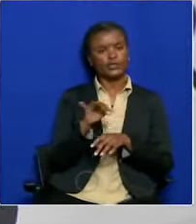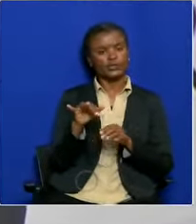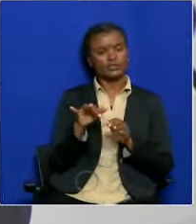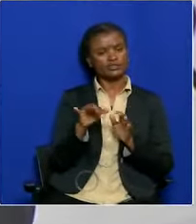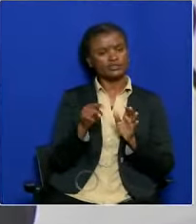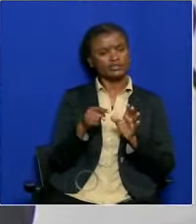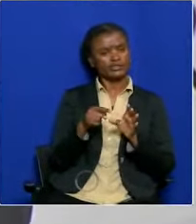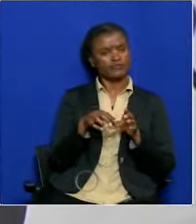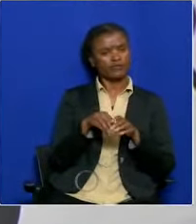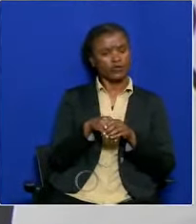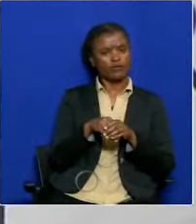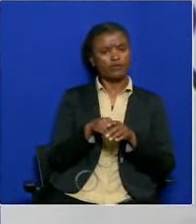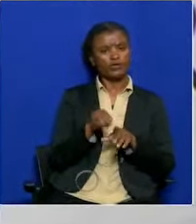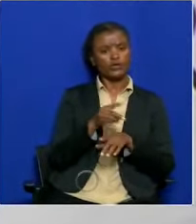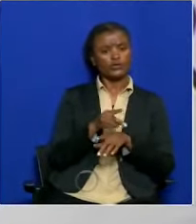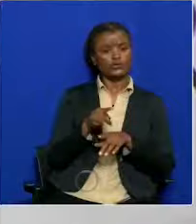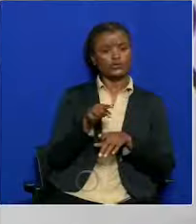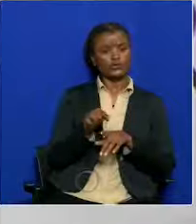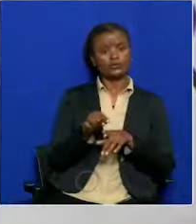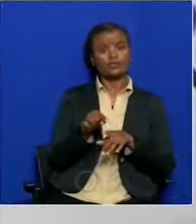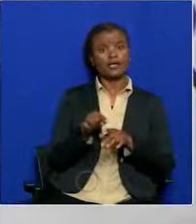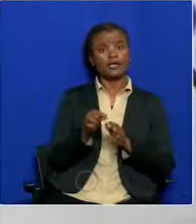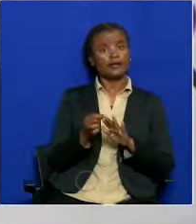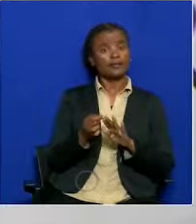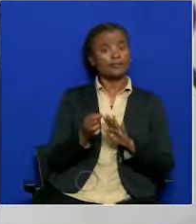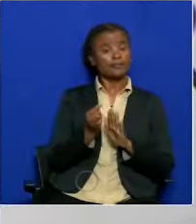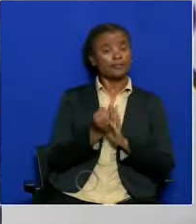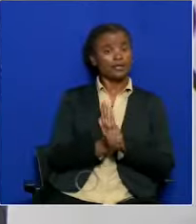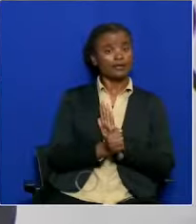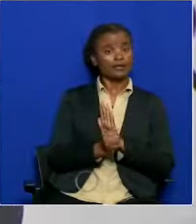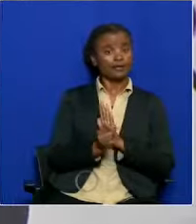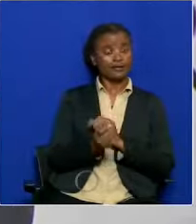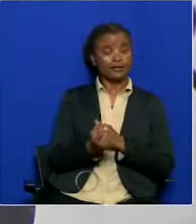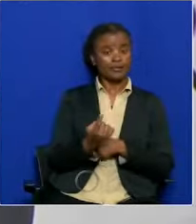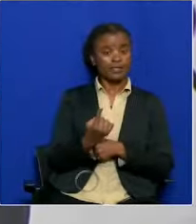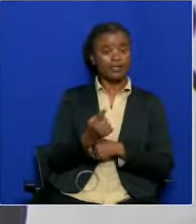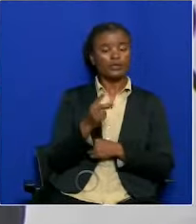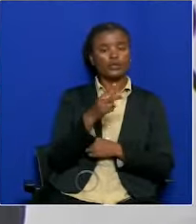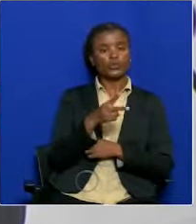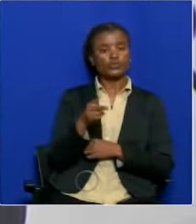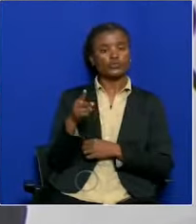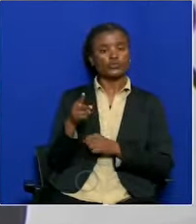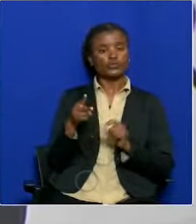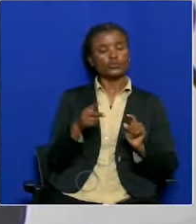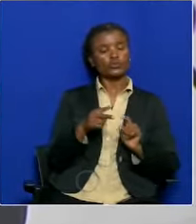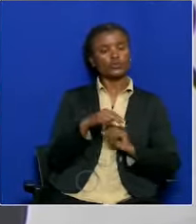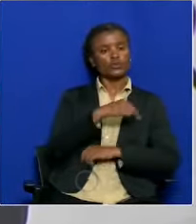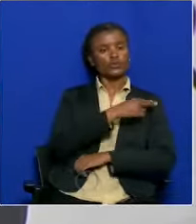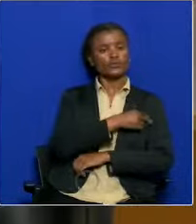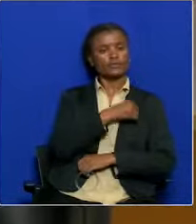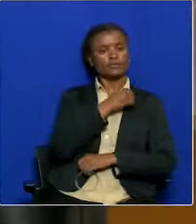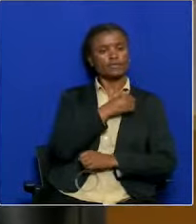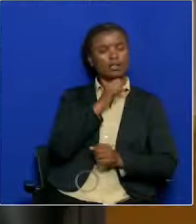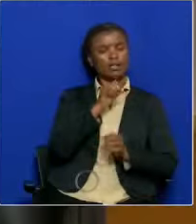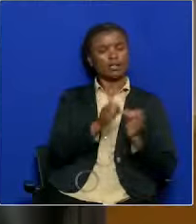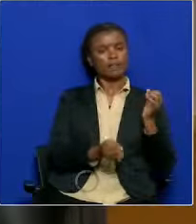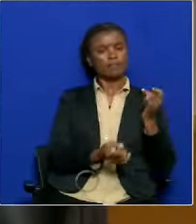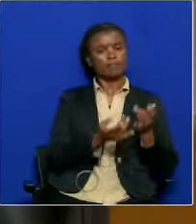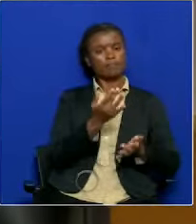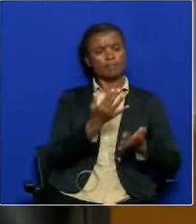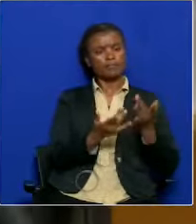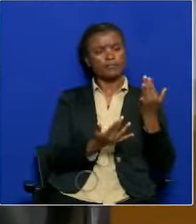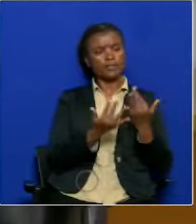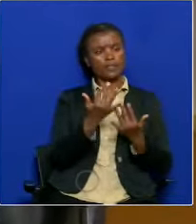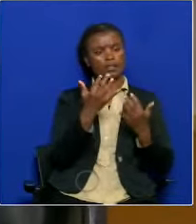the murder. He's involved in the burning of the hospital and whatsoever. I indicated that